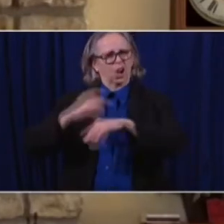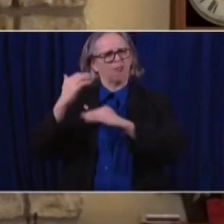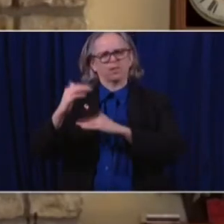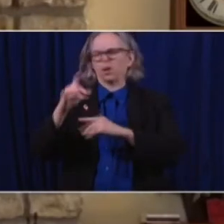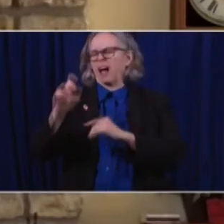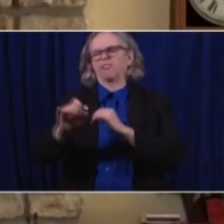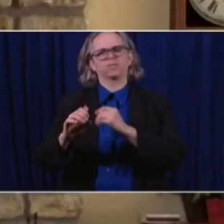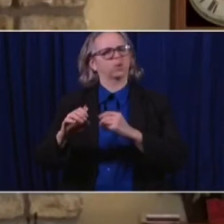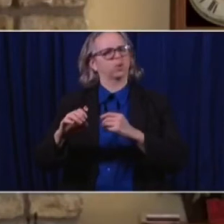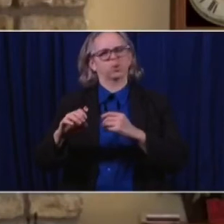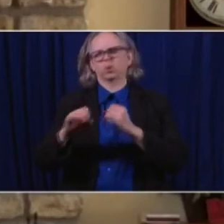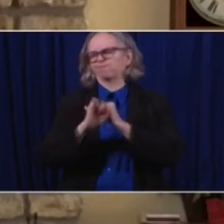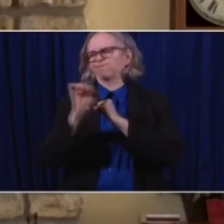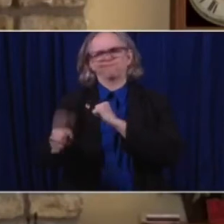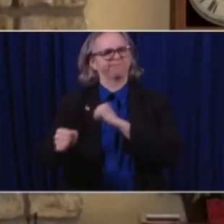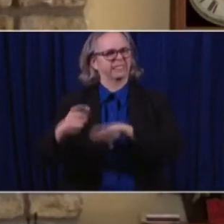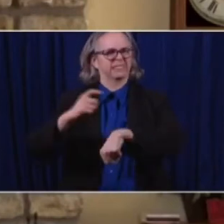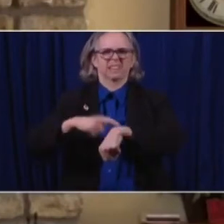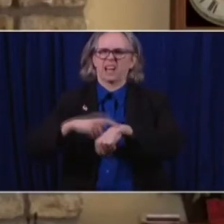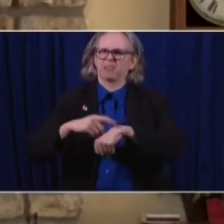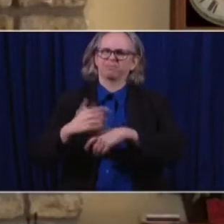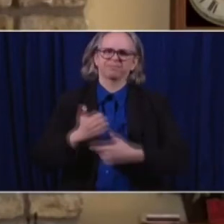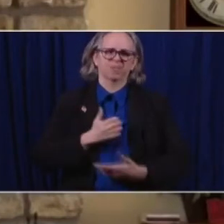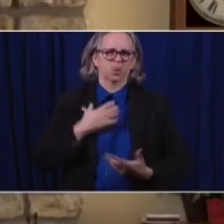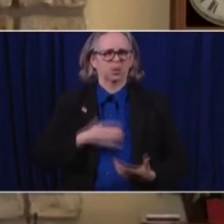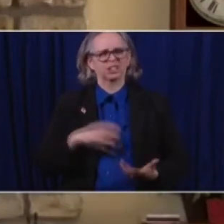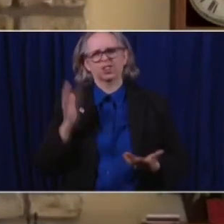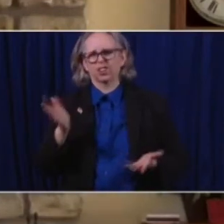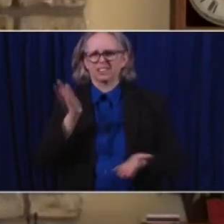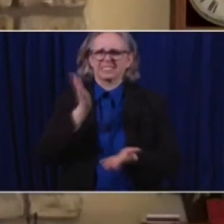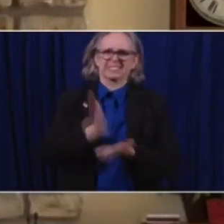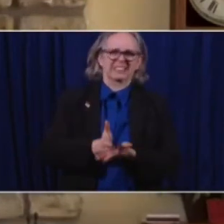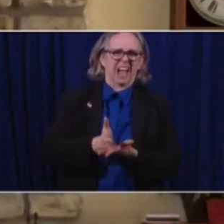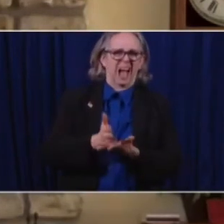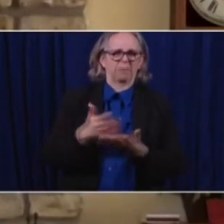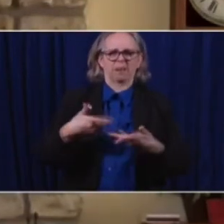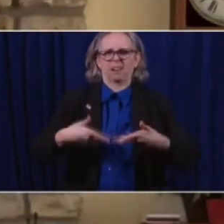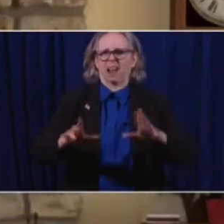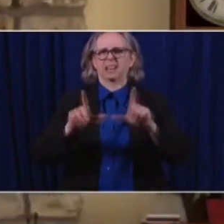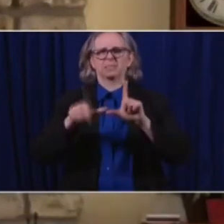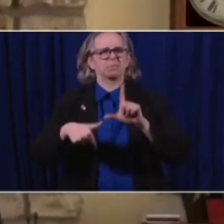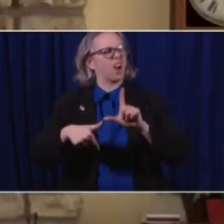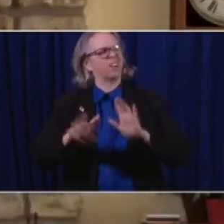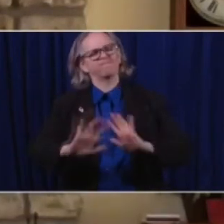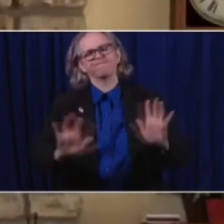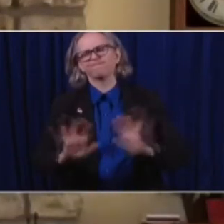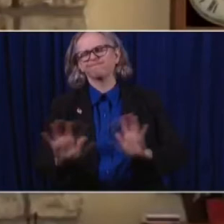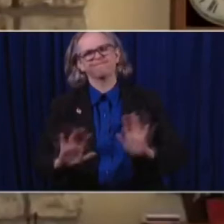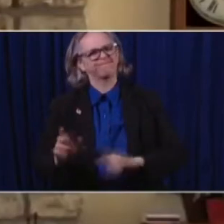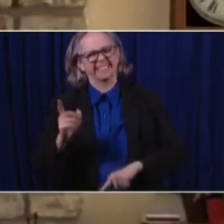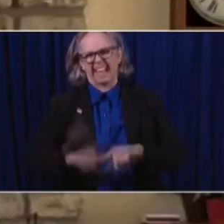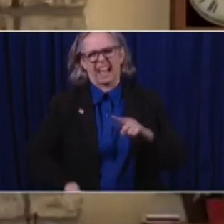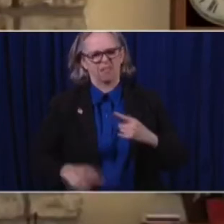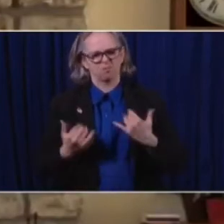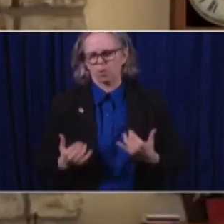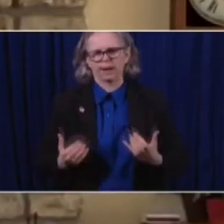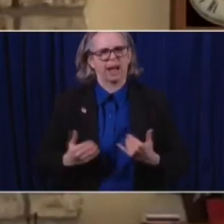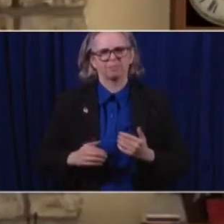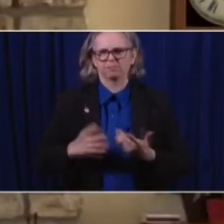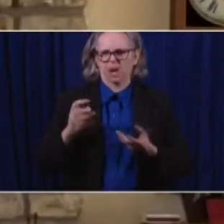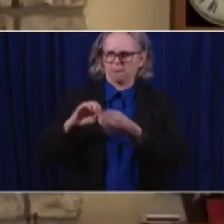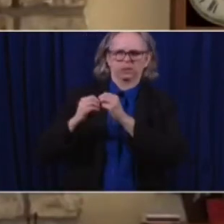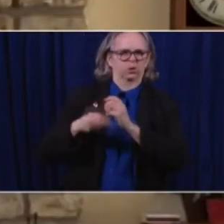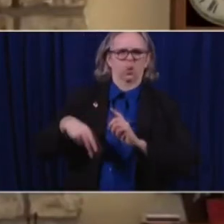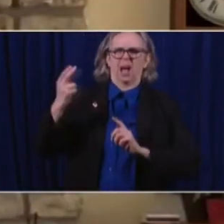try to manage this, but we would love to get rid of it. You know, next step will probably be to take it to maybe to 11 o